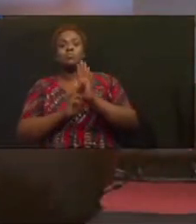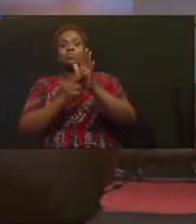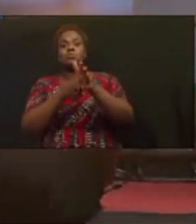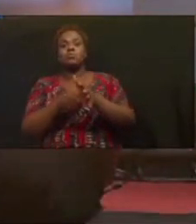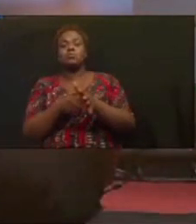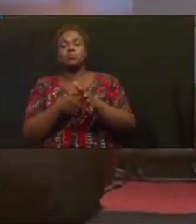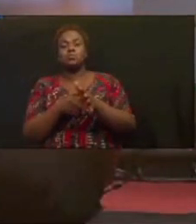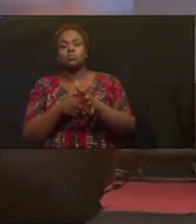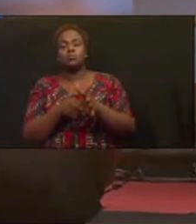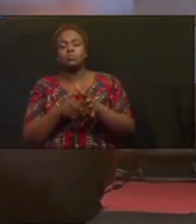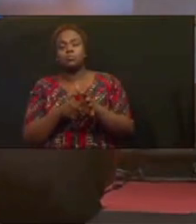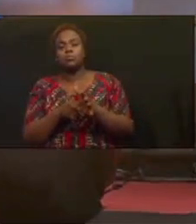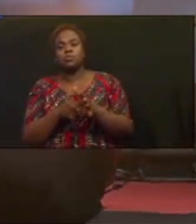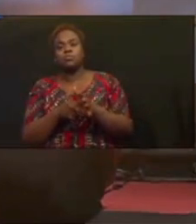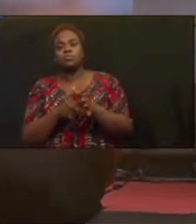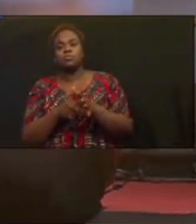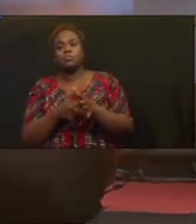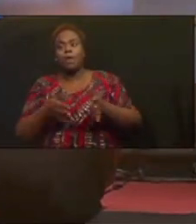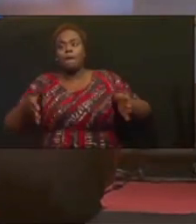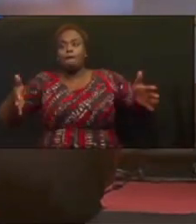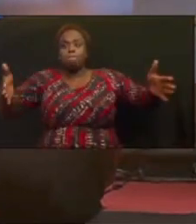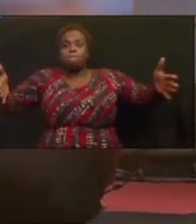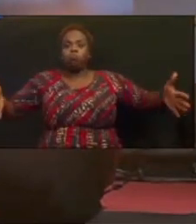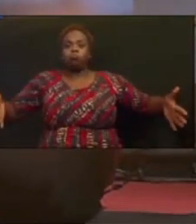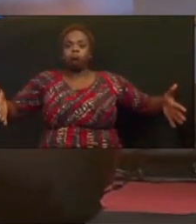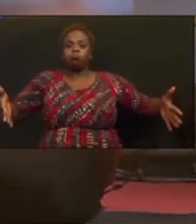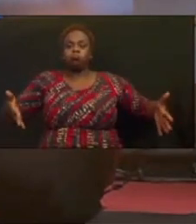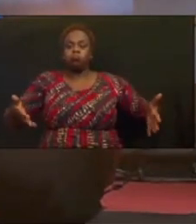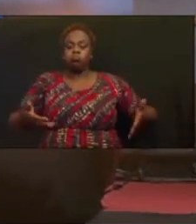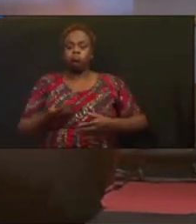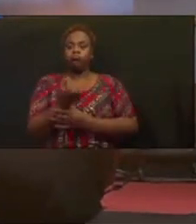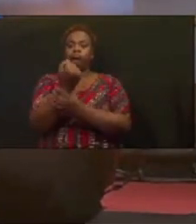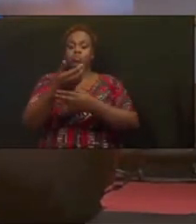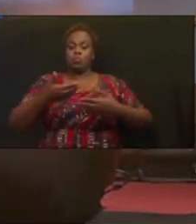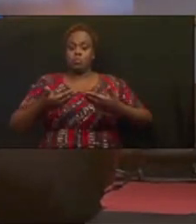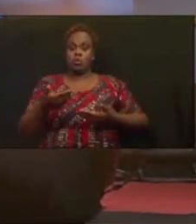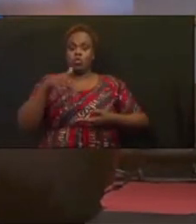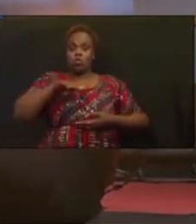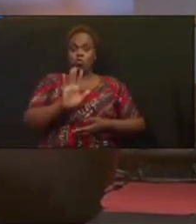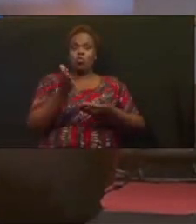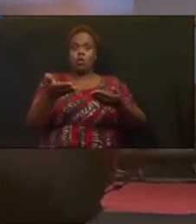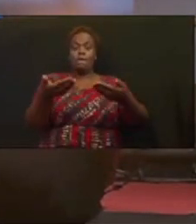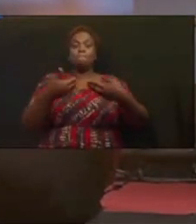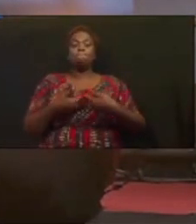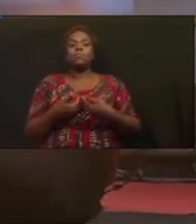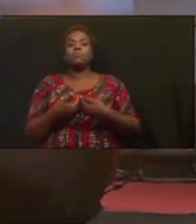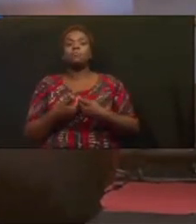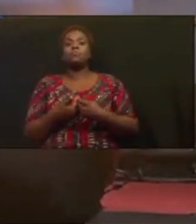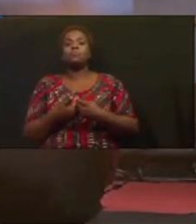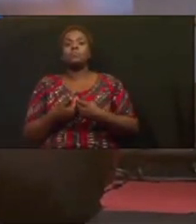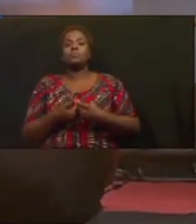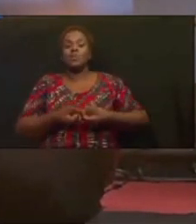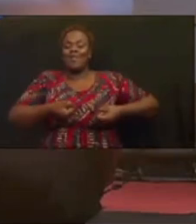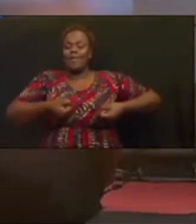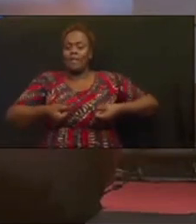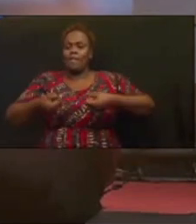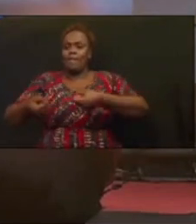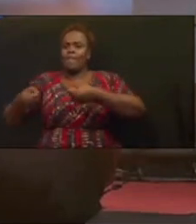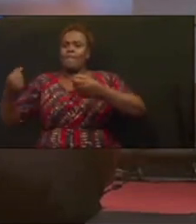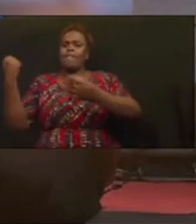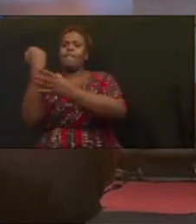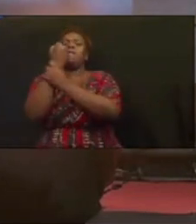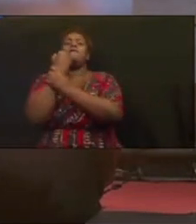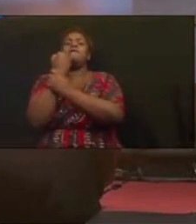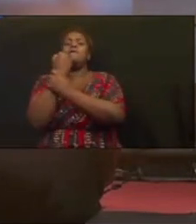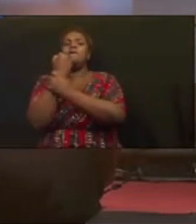Spirit. Big giant man. He said, give me your hands. I will walk with you. And my tiny hands, and he held it.